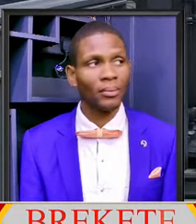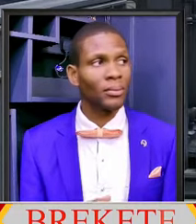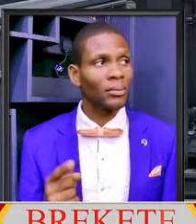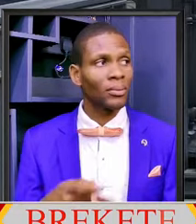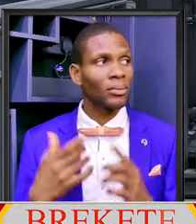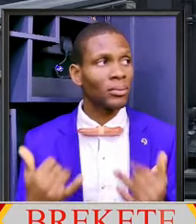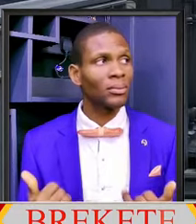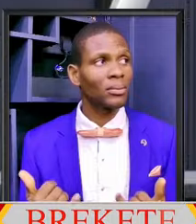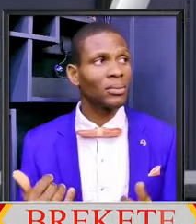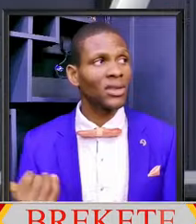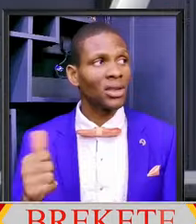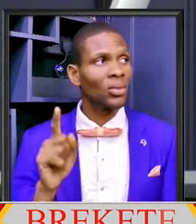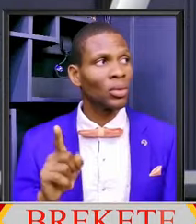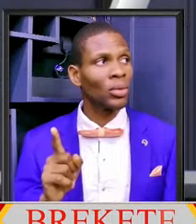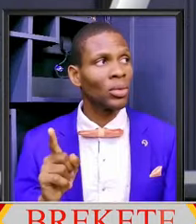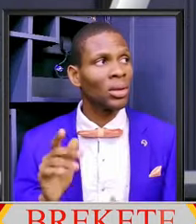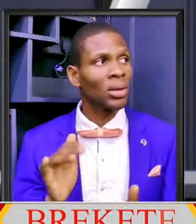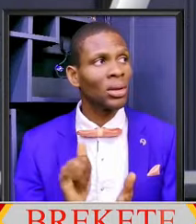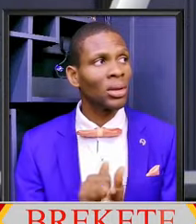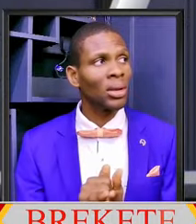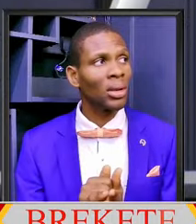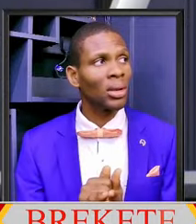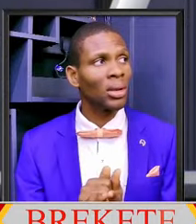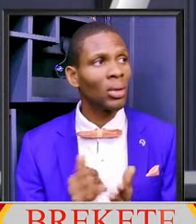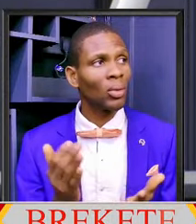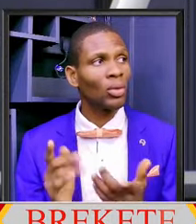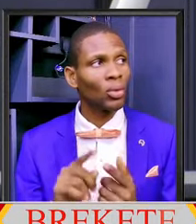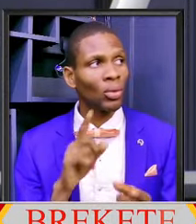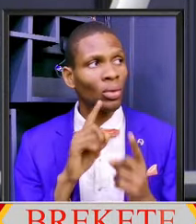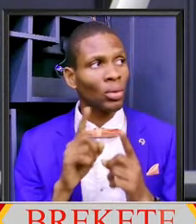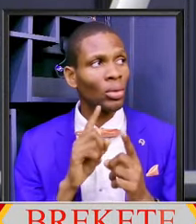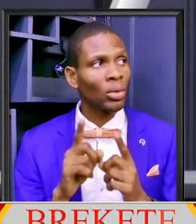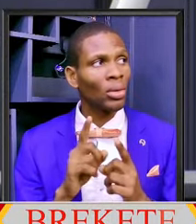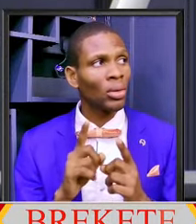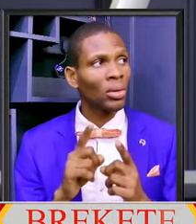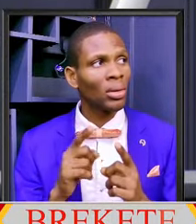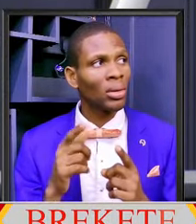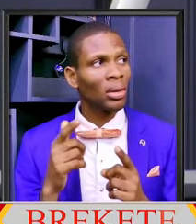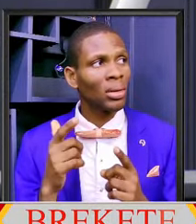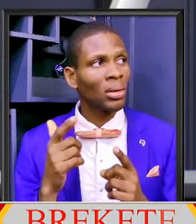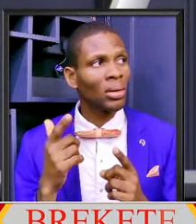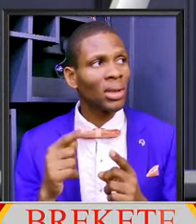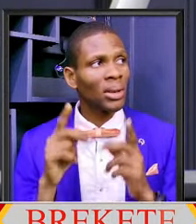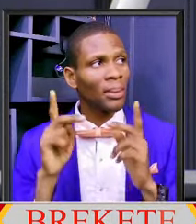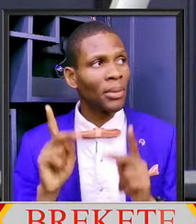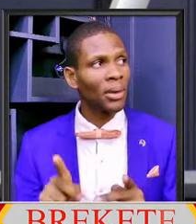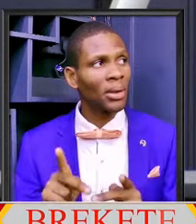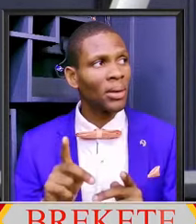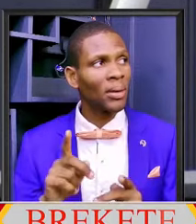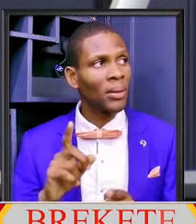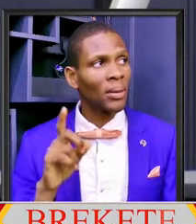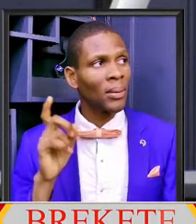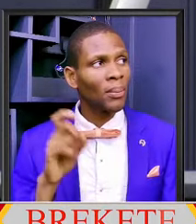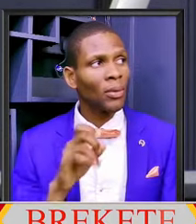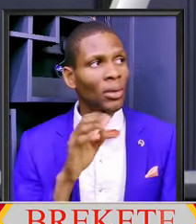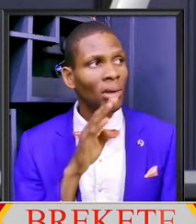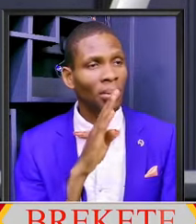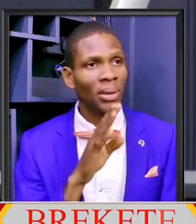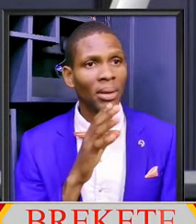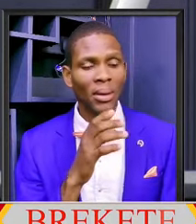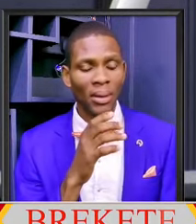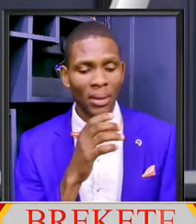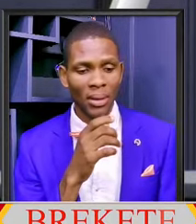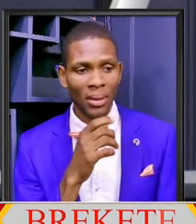From now henceforth, anybody where come out won't talk. The person must be mic'd. There is nothing like hold